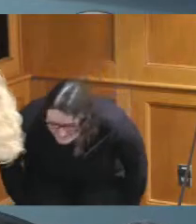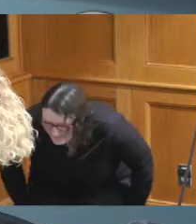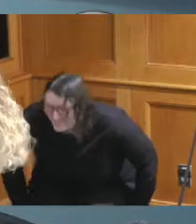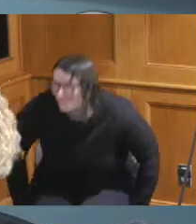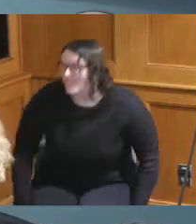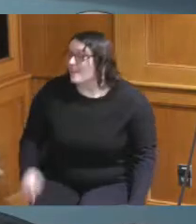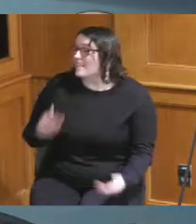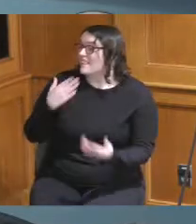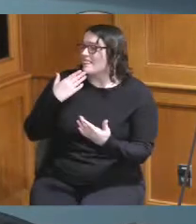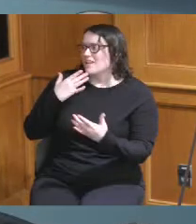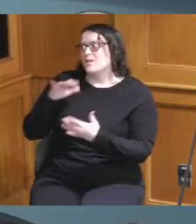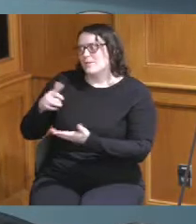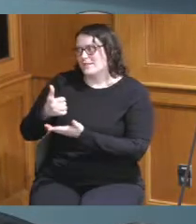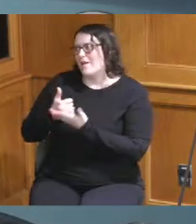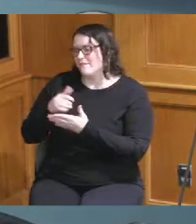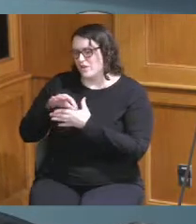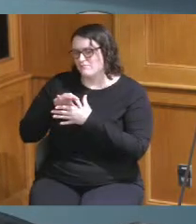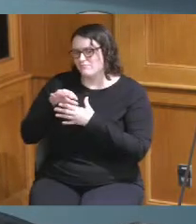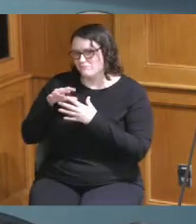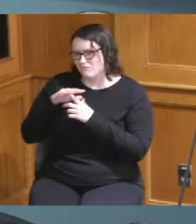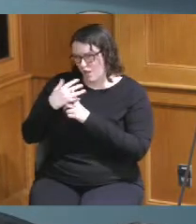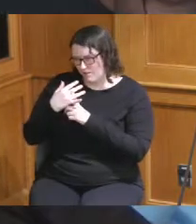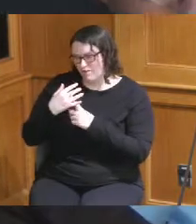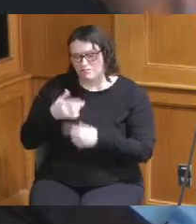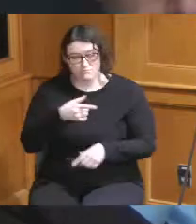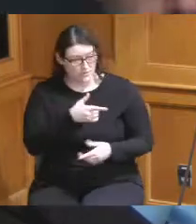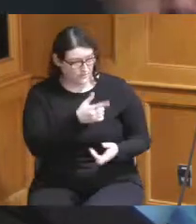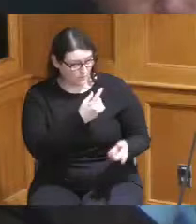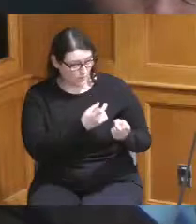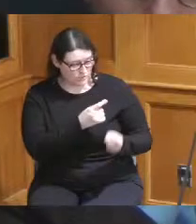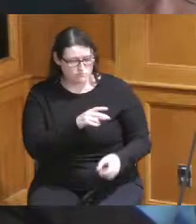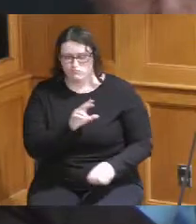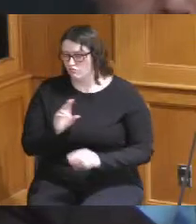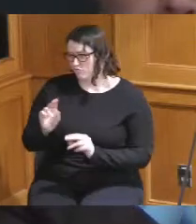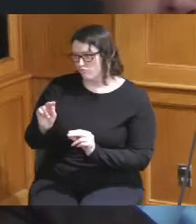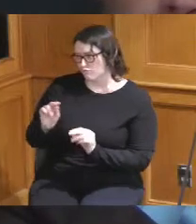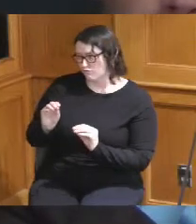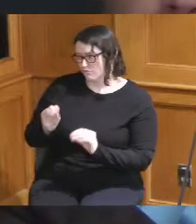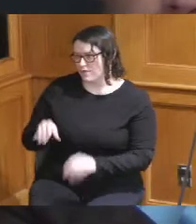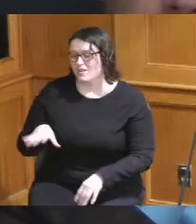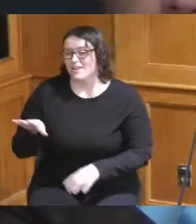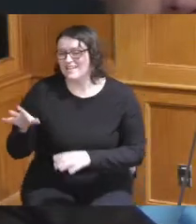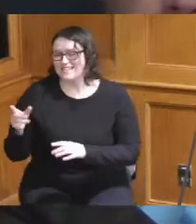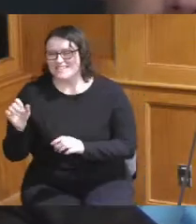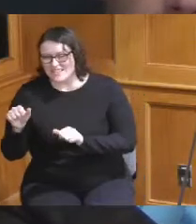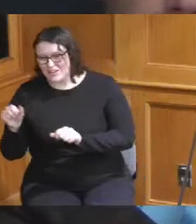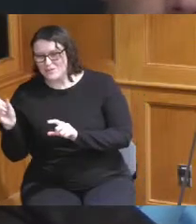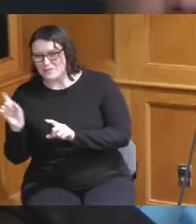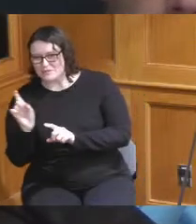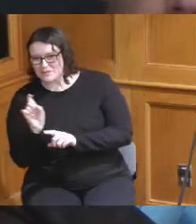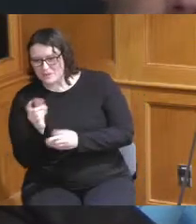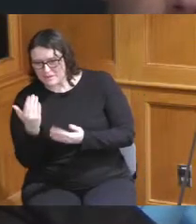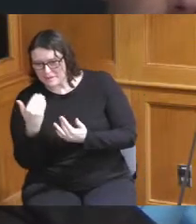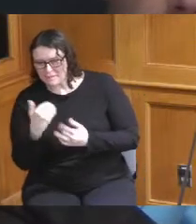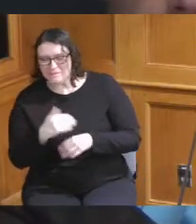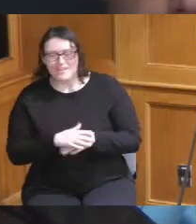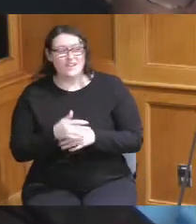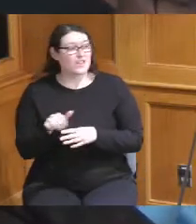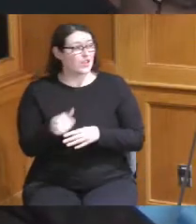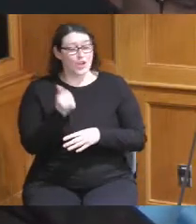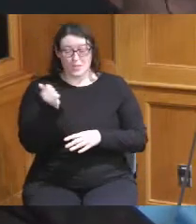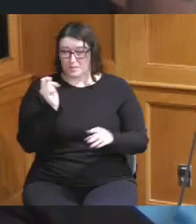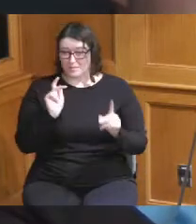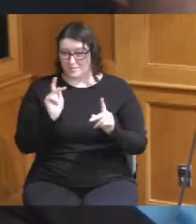Commissioner, do you have any other? No questions, yeah. Okay. So James, would you come back up? So is there anyone else here to